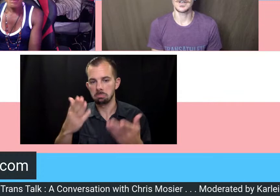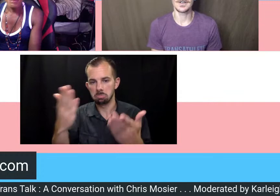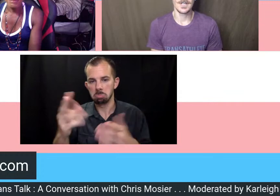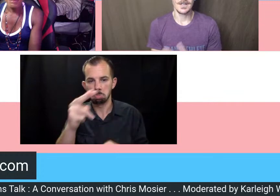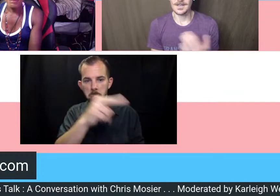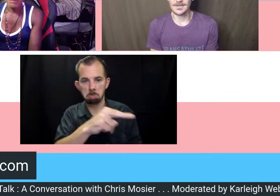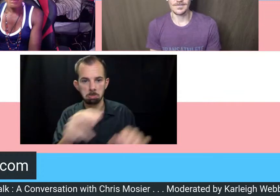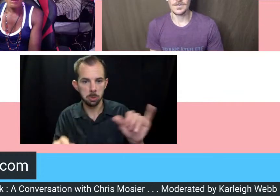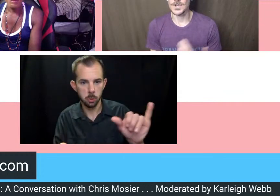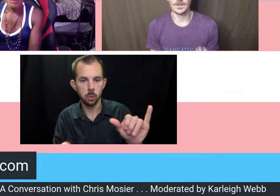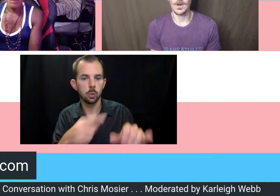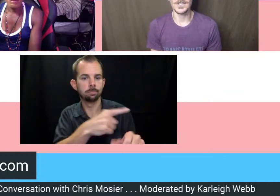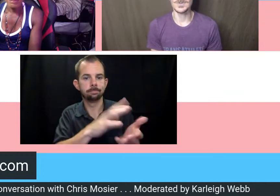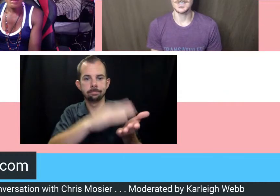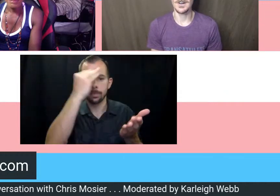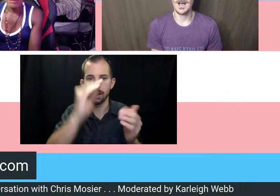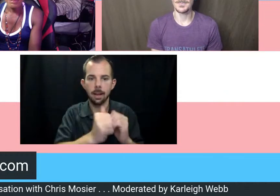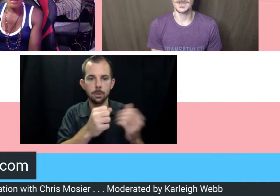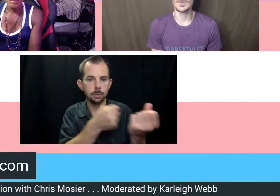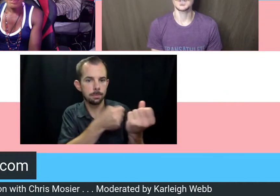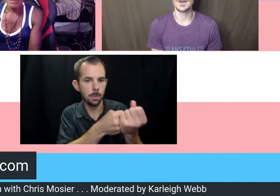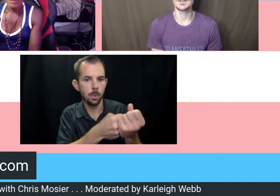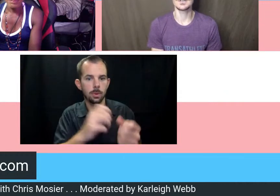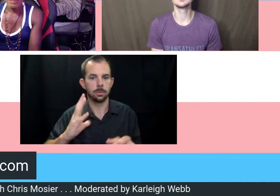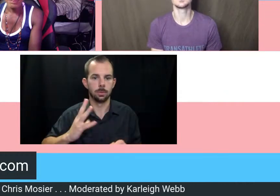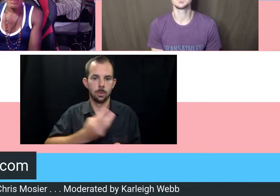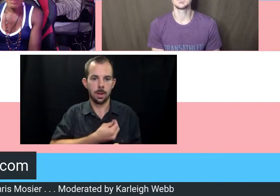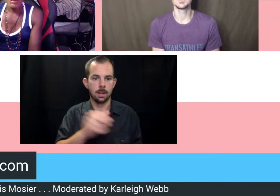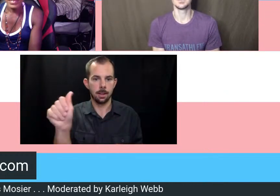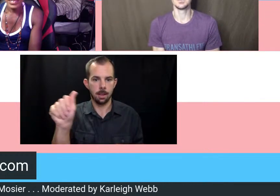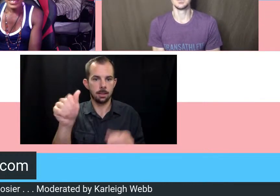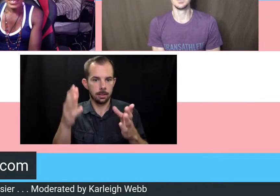your area and with the lawsuits that are happening and whatnot.